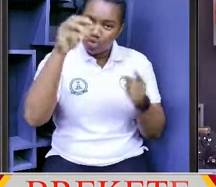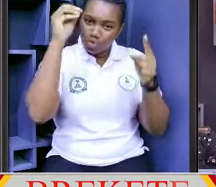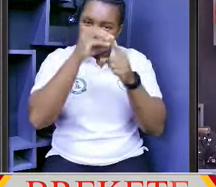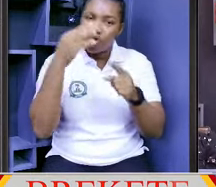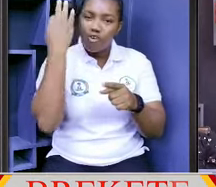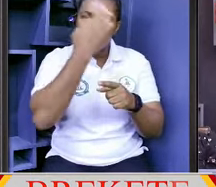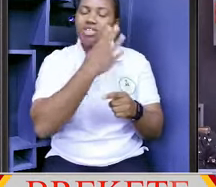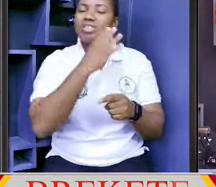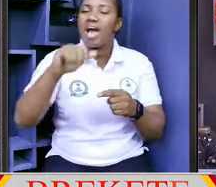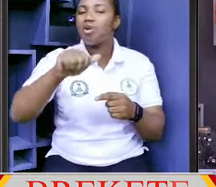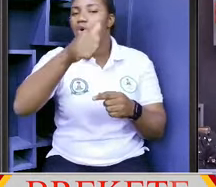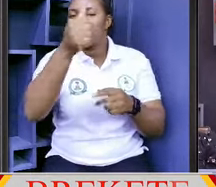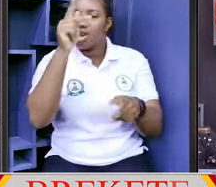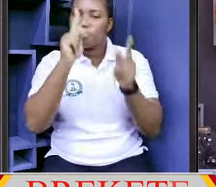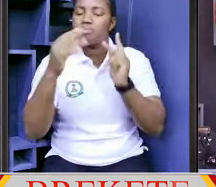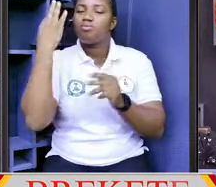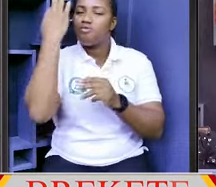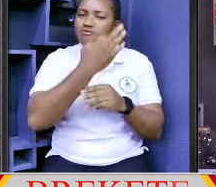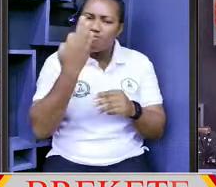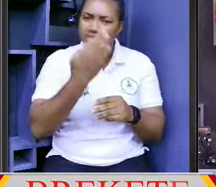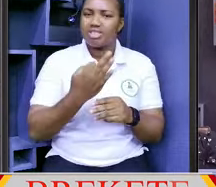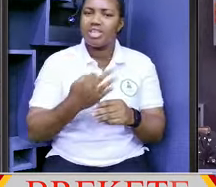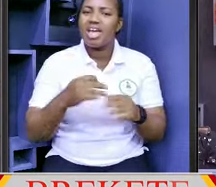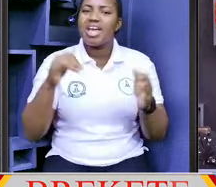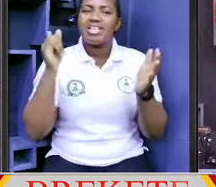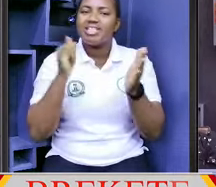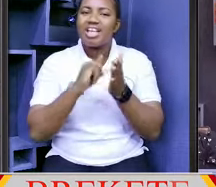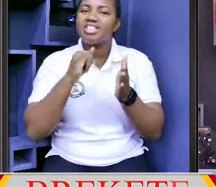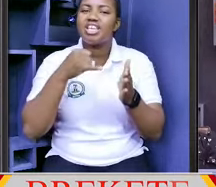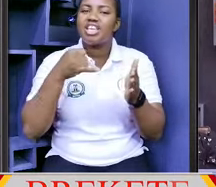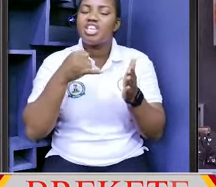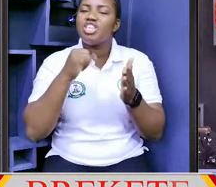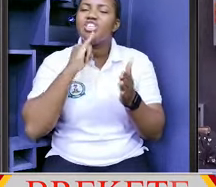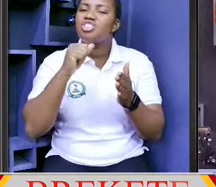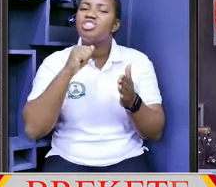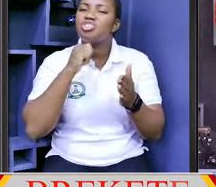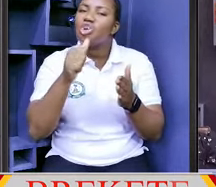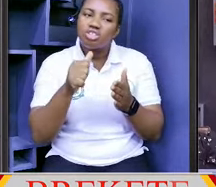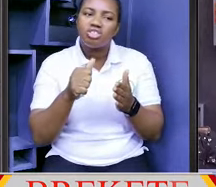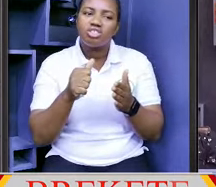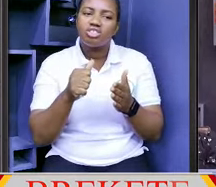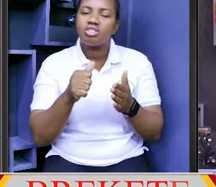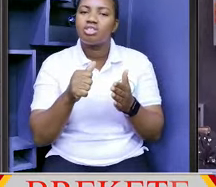where other person they face, where sentiment no allow you,